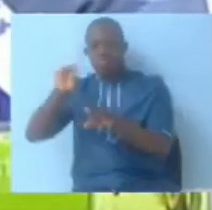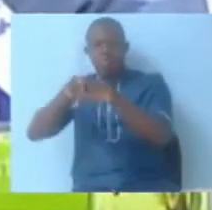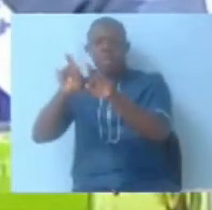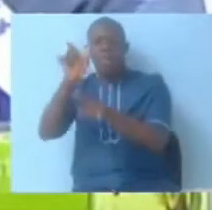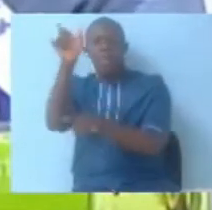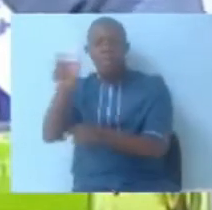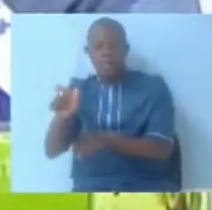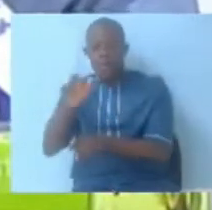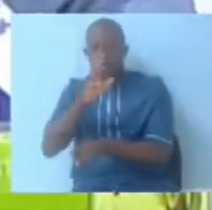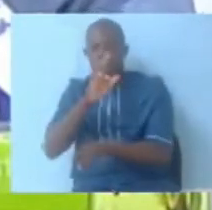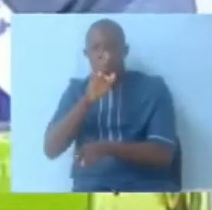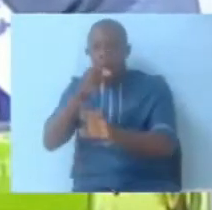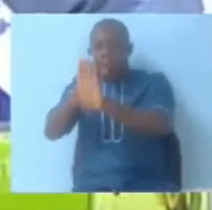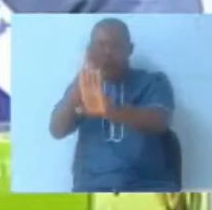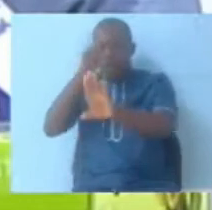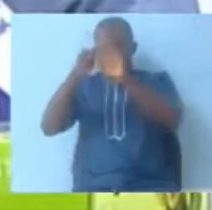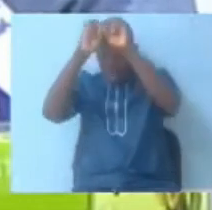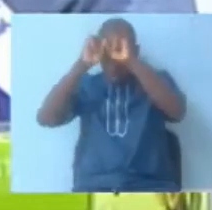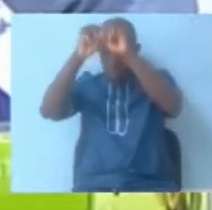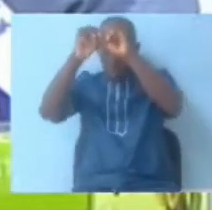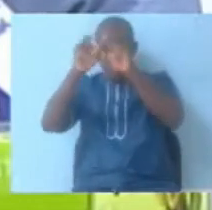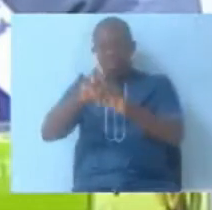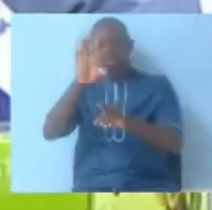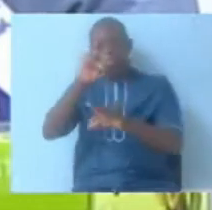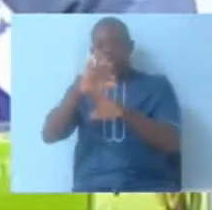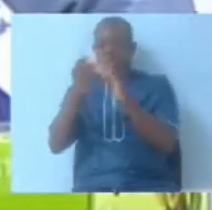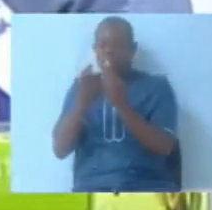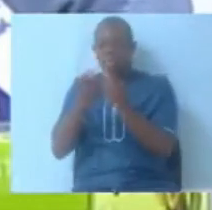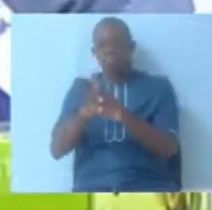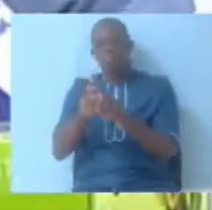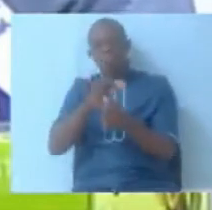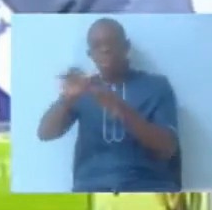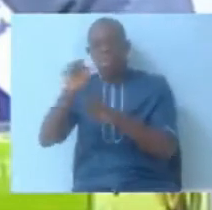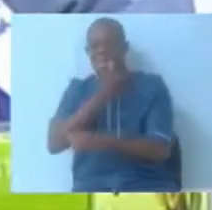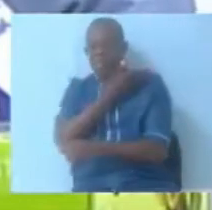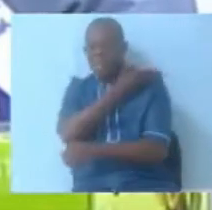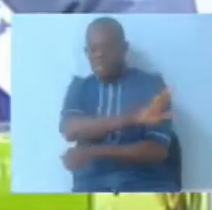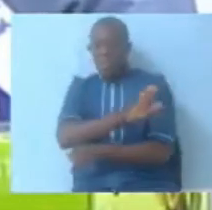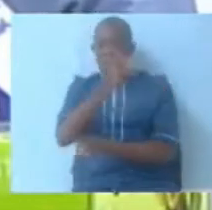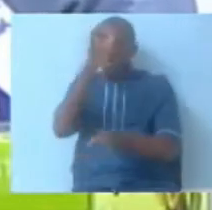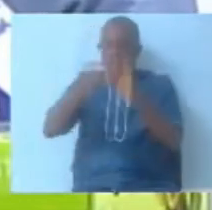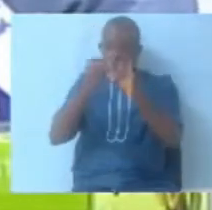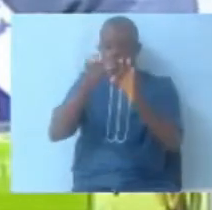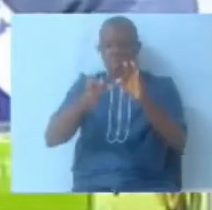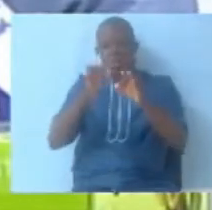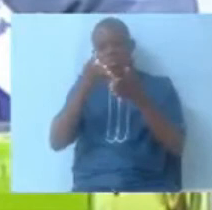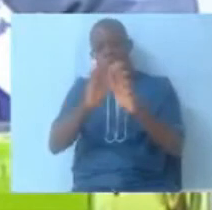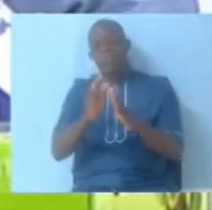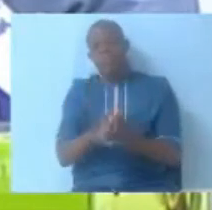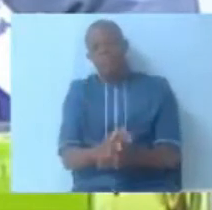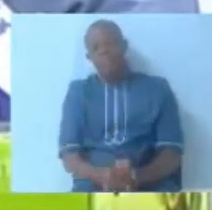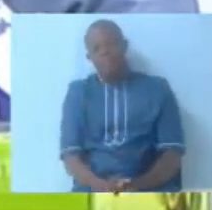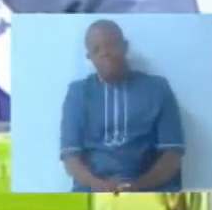by exercise of the powers of contempt rather than striking out or dismissing the matter. Itolo kono nyanta kito nyin denale bitun nimmo